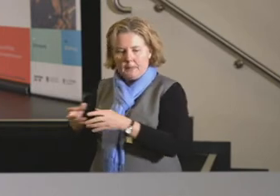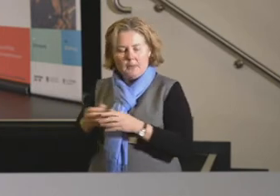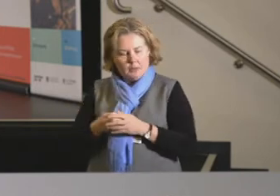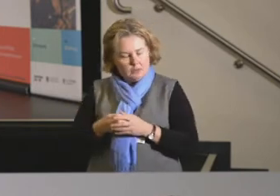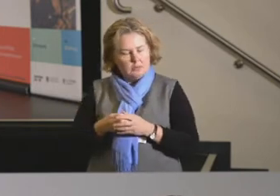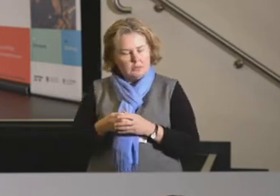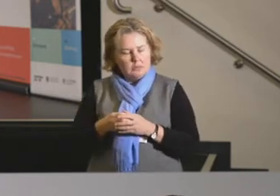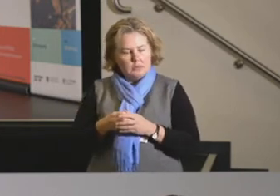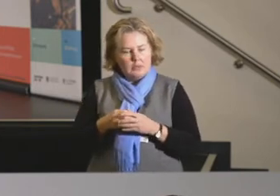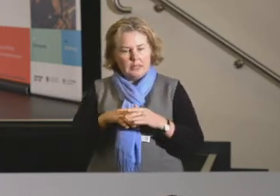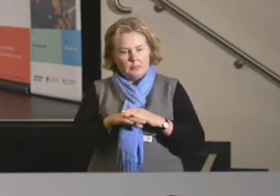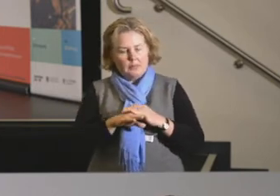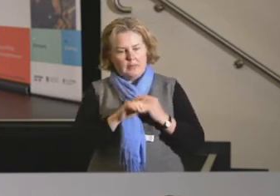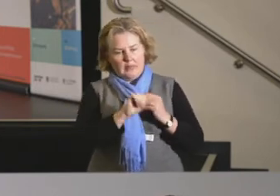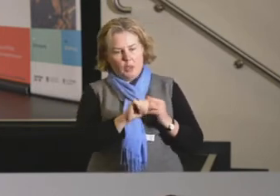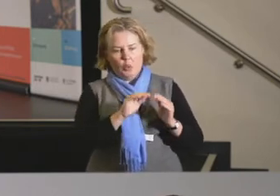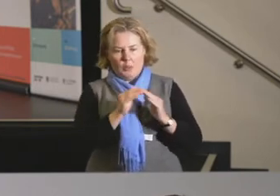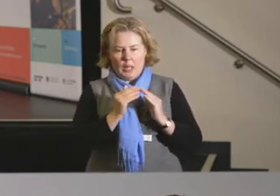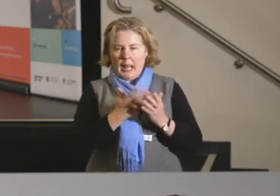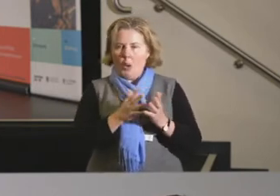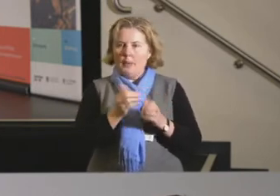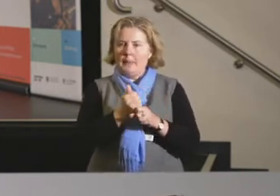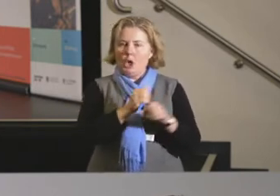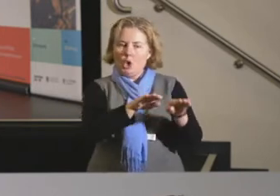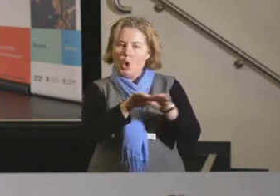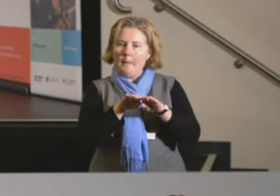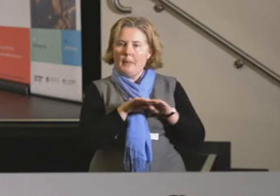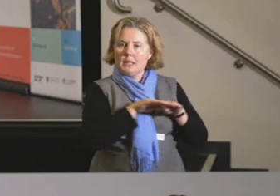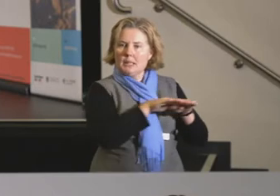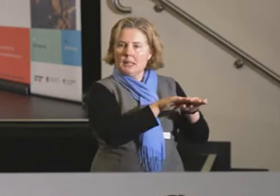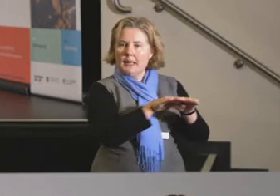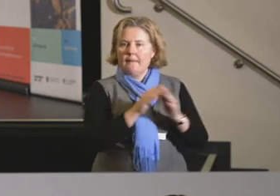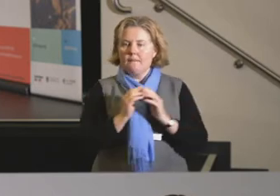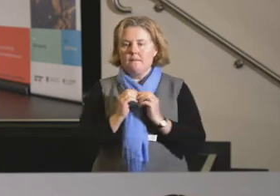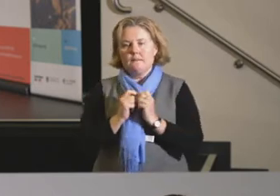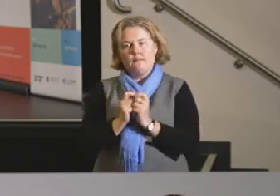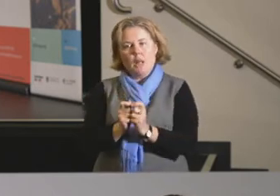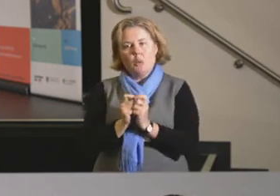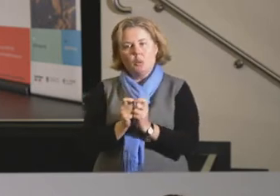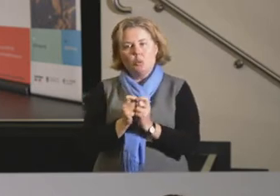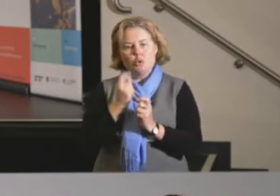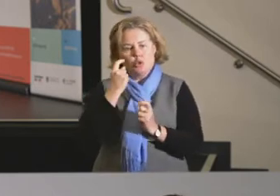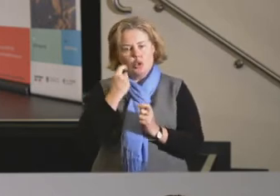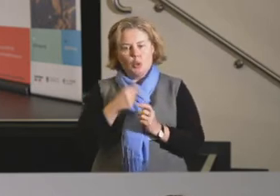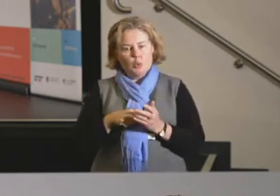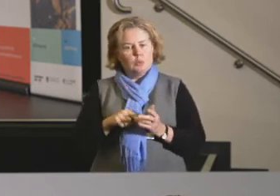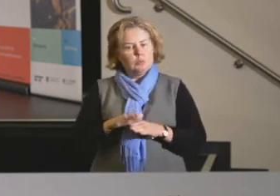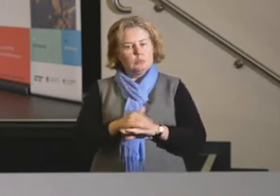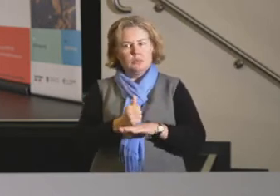common values? And, you know, if we're trying to exercise leadership and take it forward towards a more